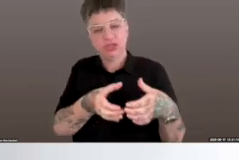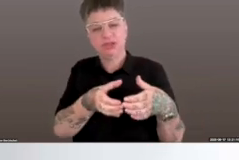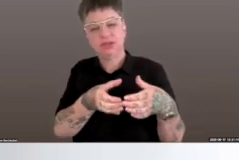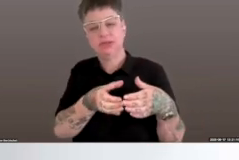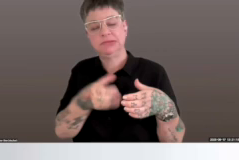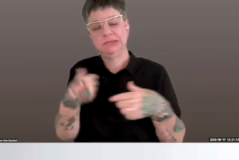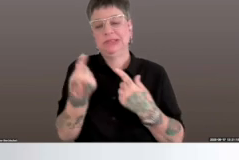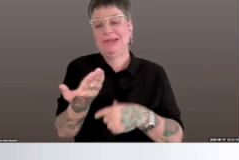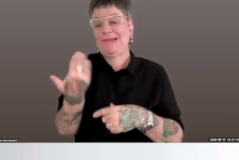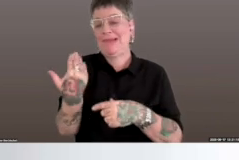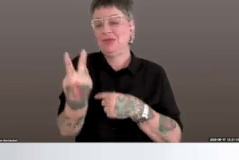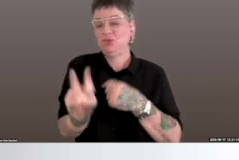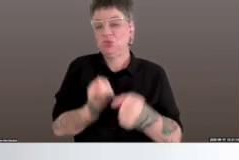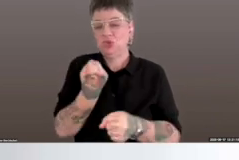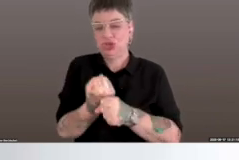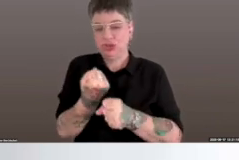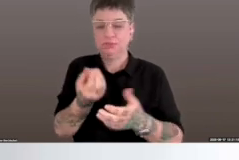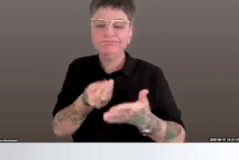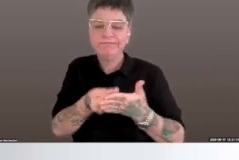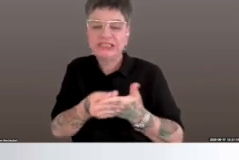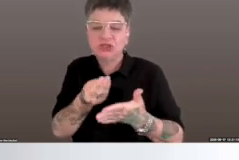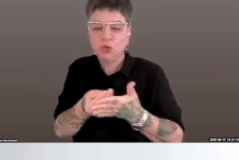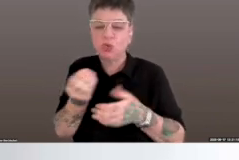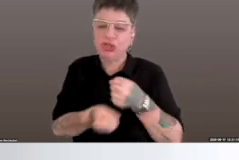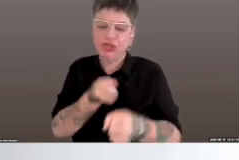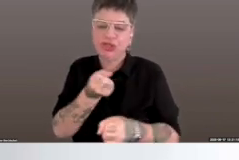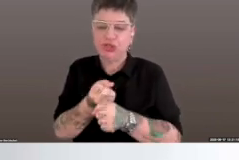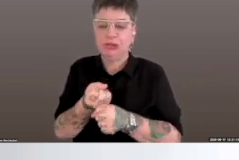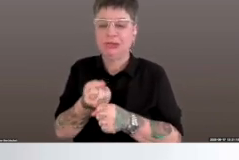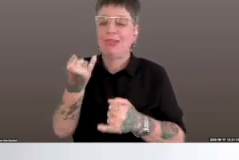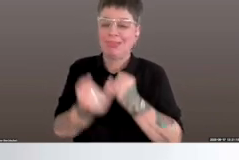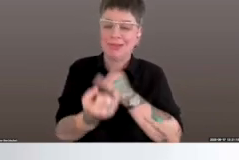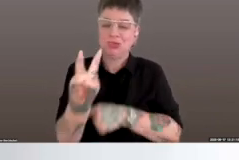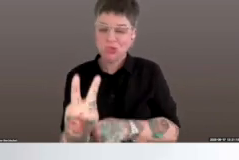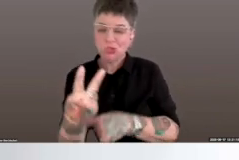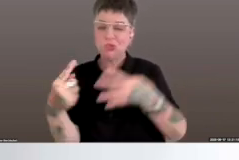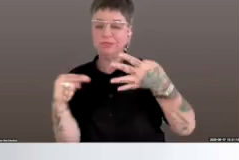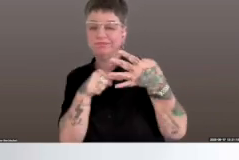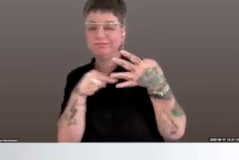past 2 fiscal years, 60% of funds benefited that same group.